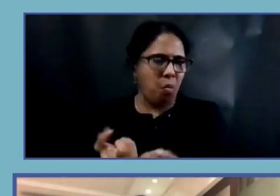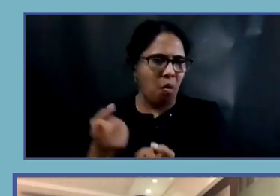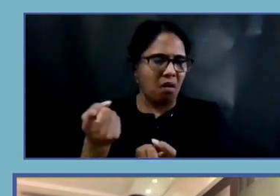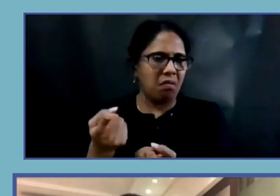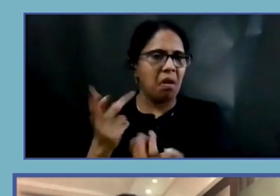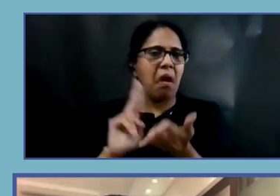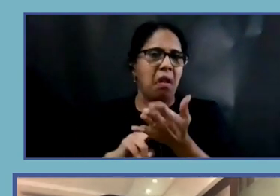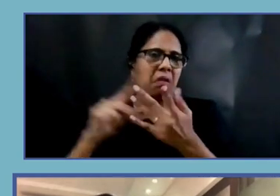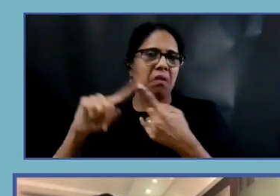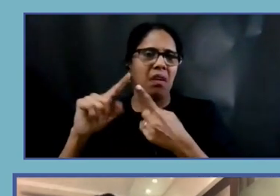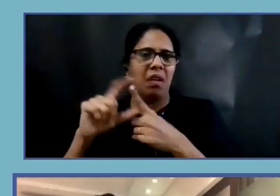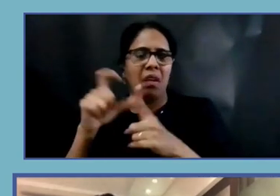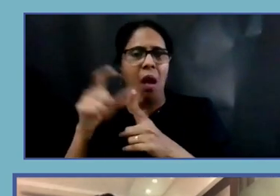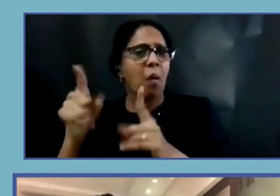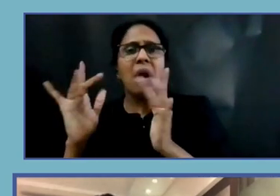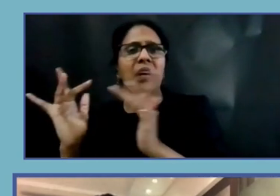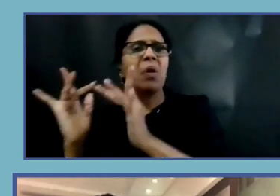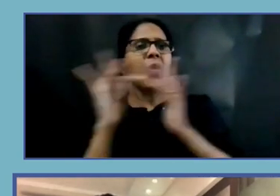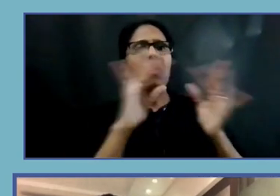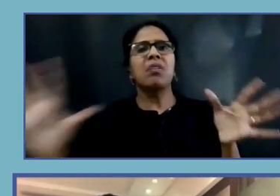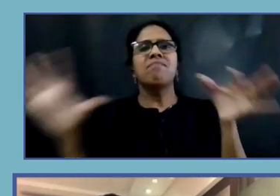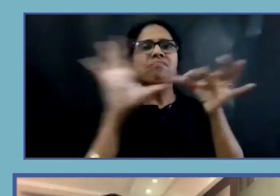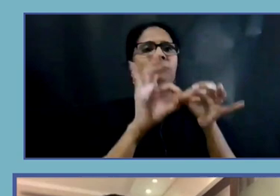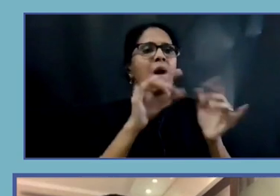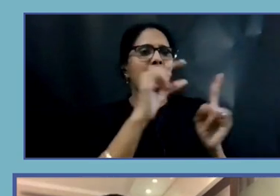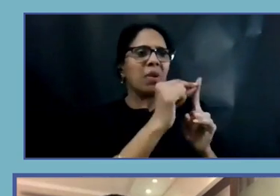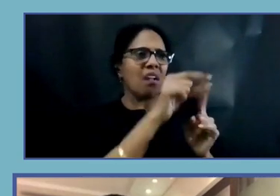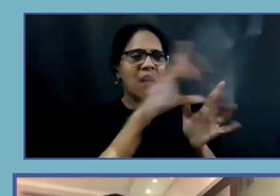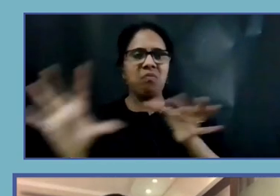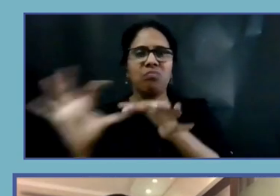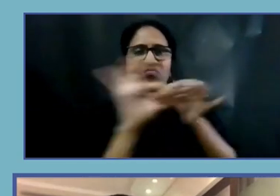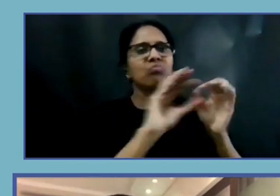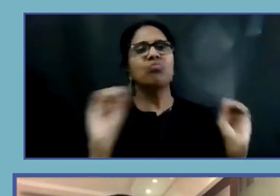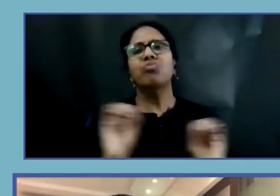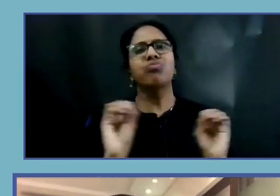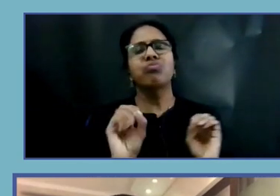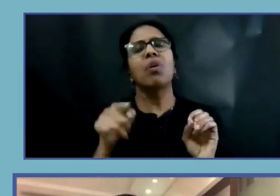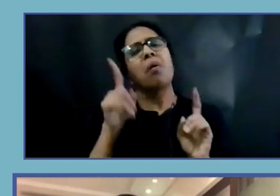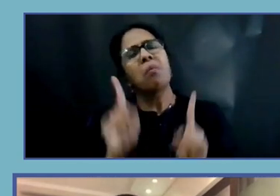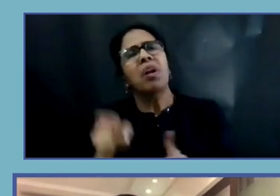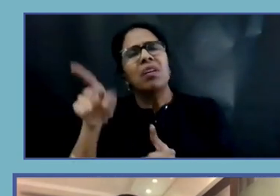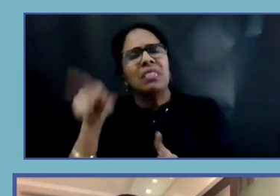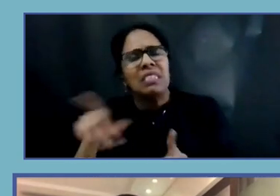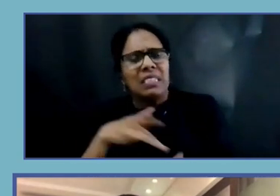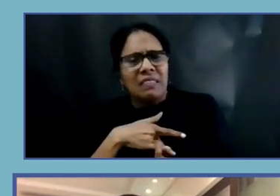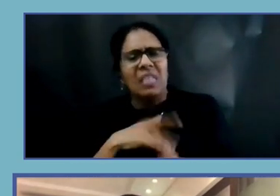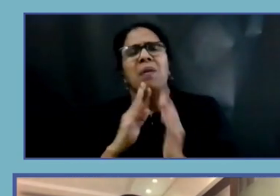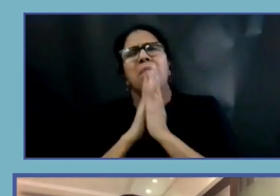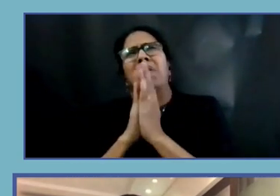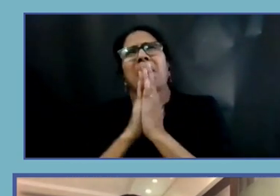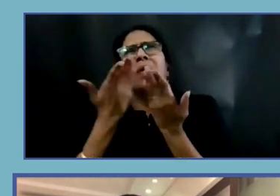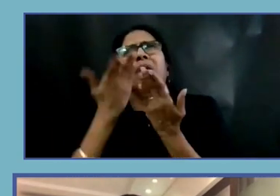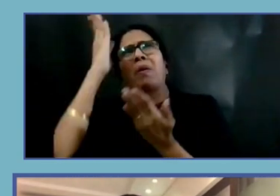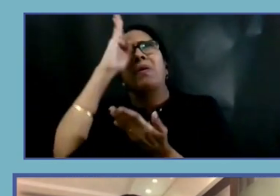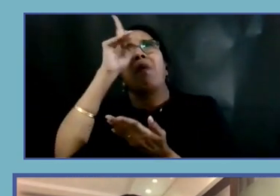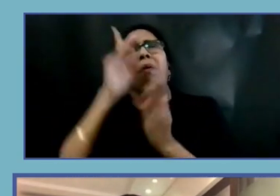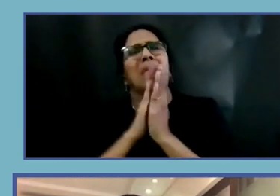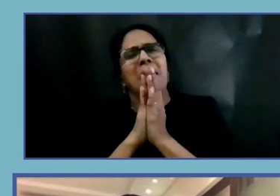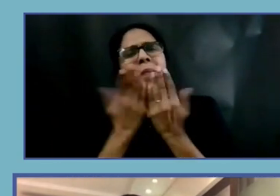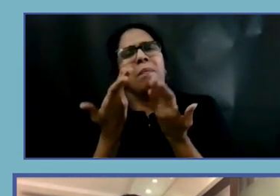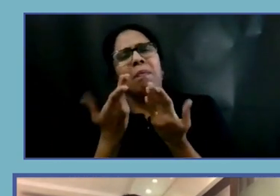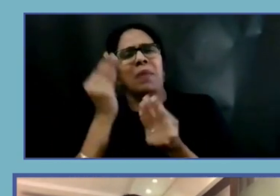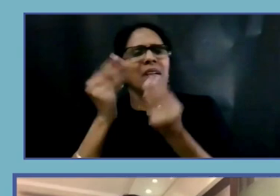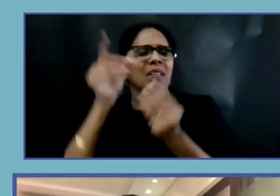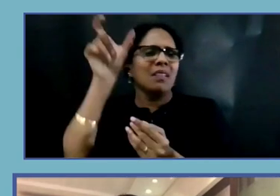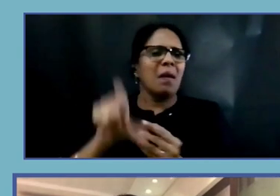no connection with Pranav. So maybe he'll just pray to God, okay, you know, today I someone I want to, you